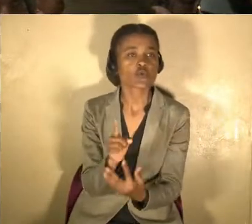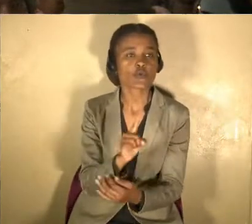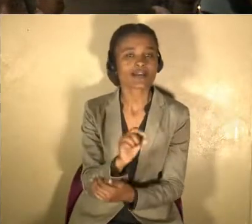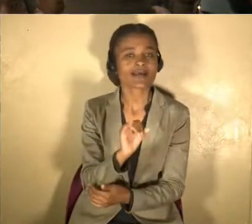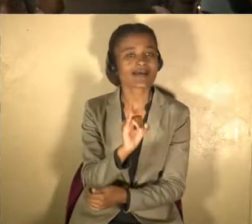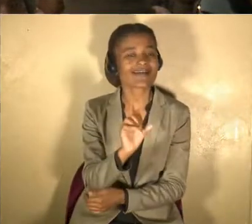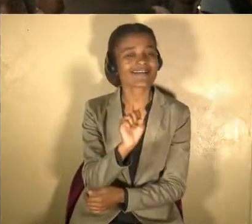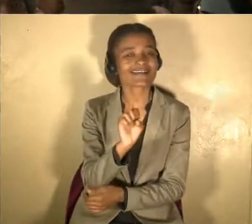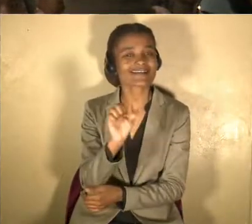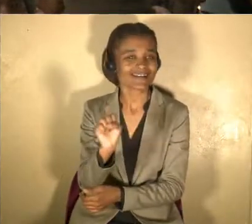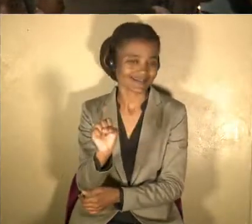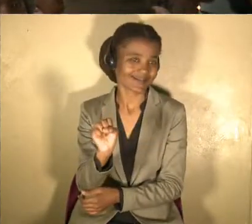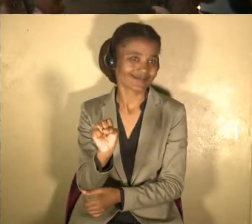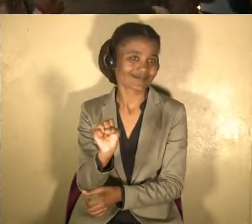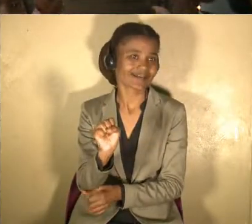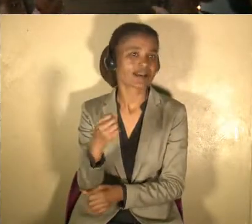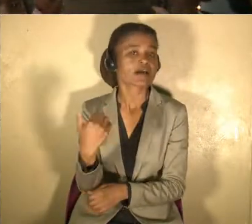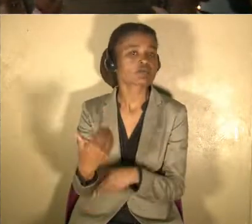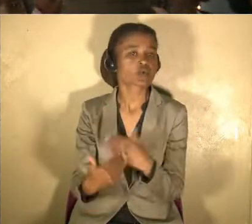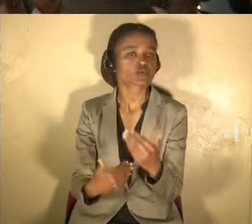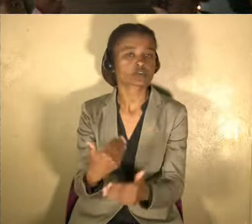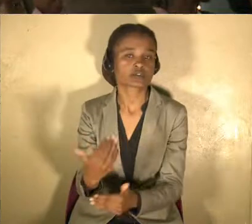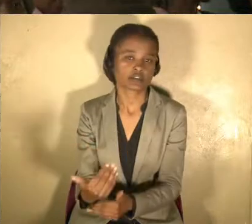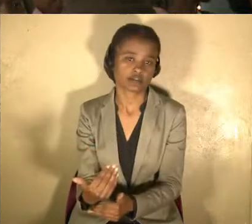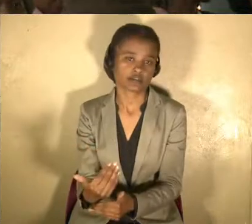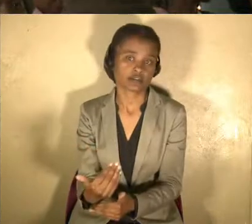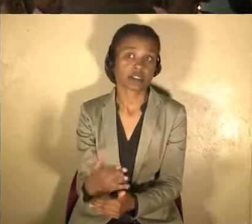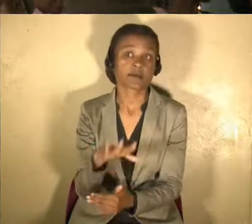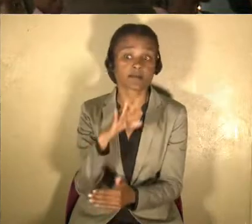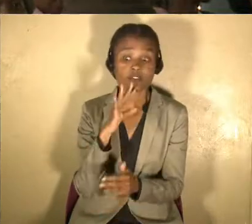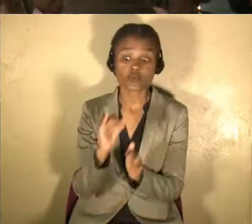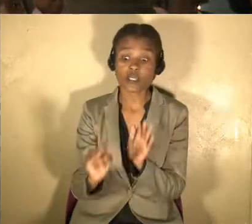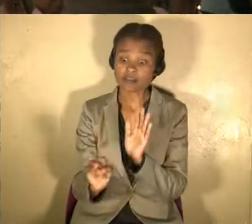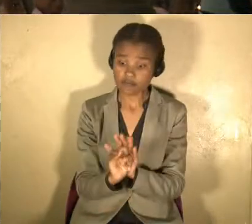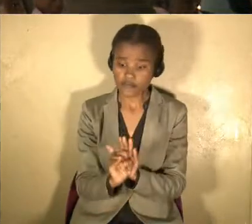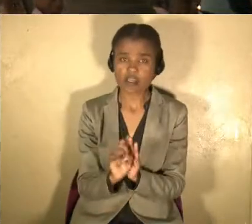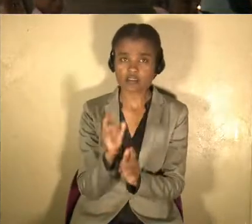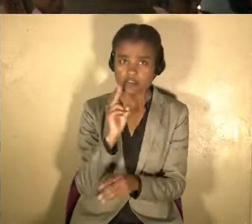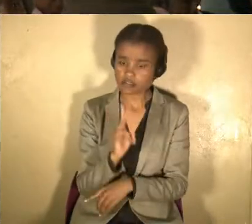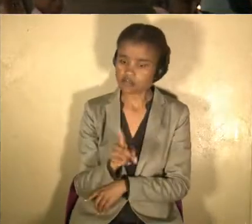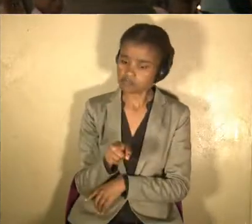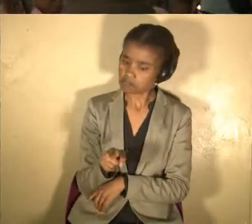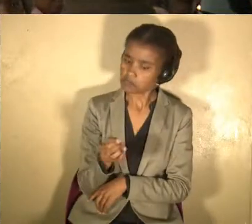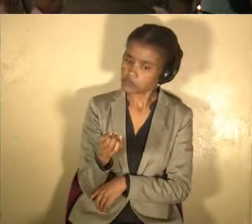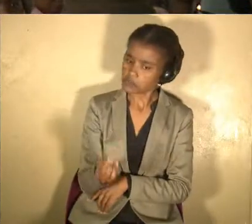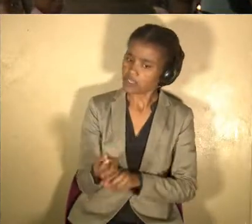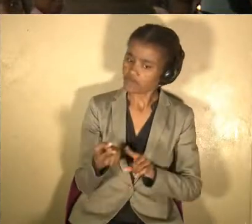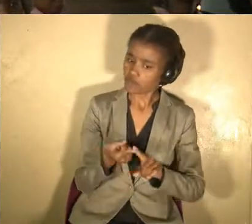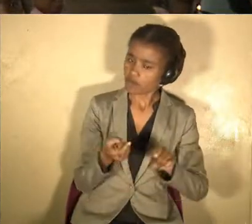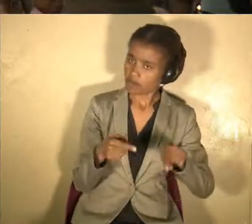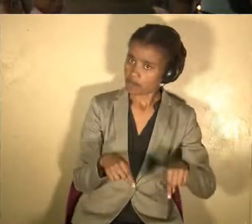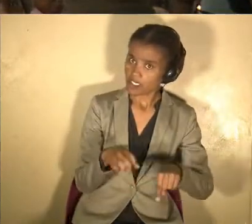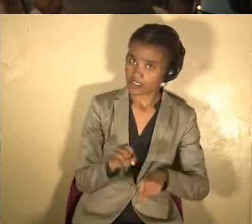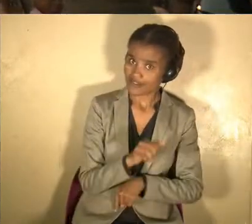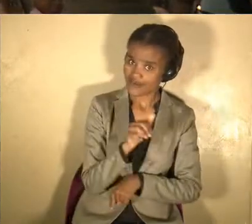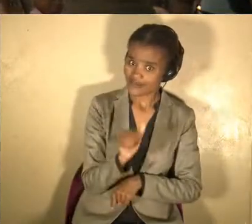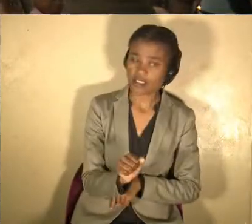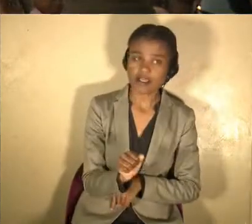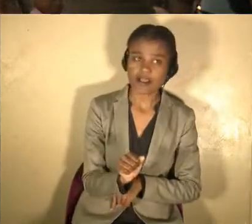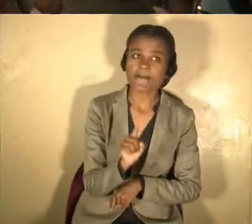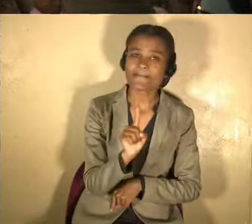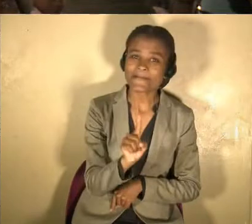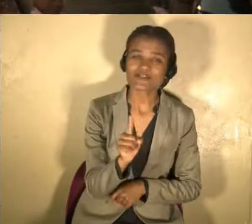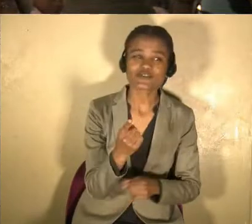the investigation will indicate to say ngwana o haswa mo South Africa. That process e tla itsiwa ka di